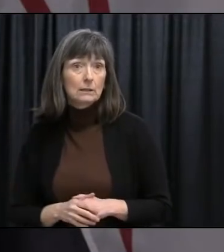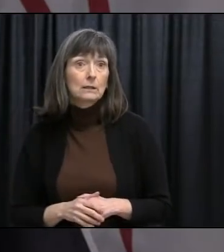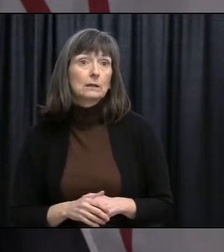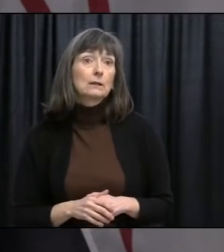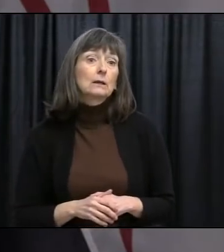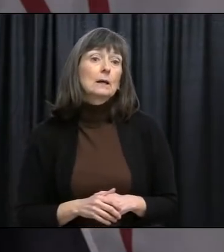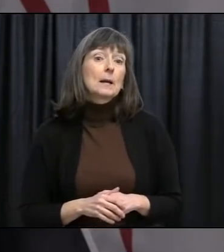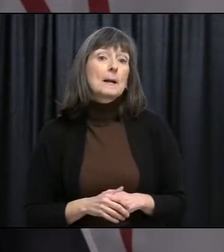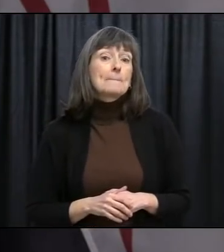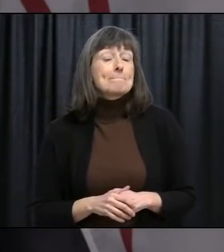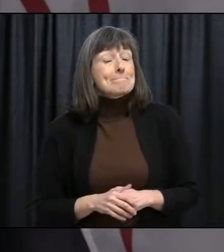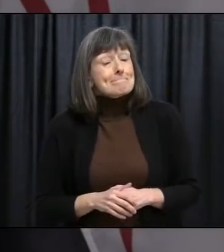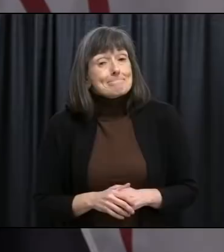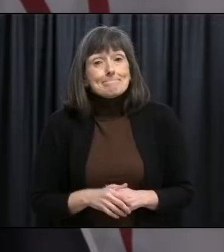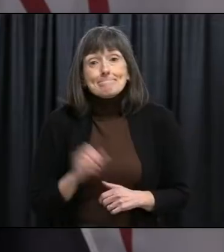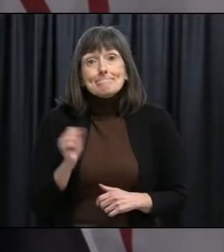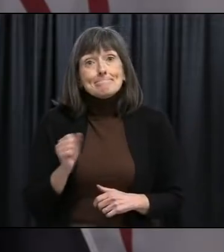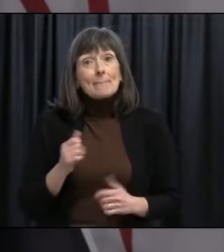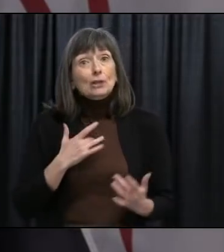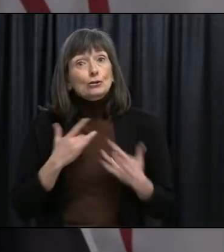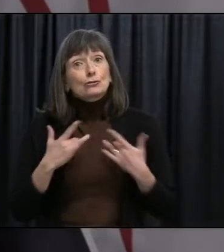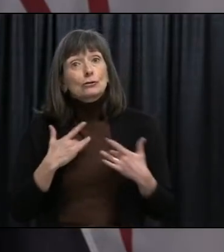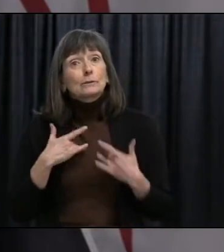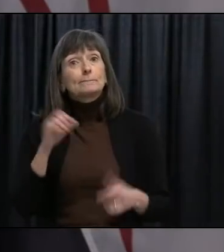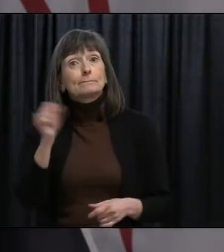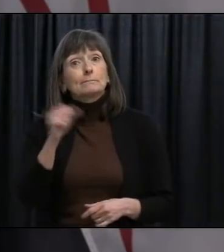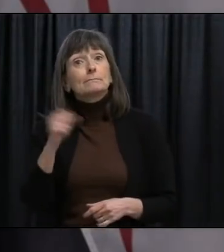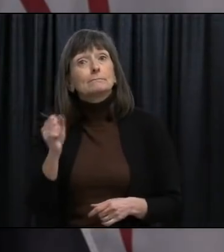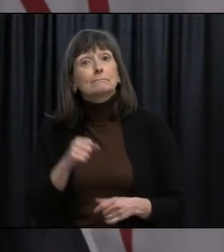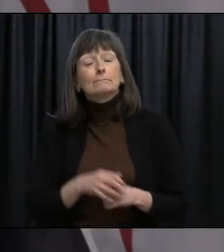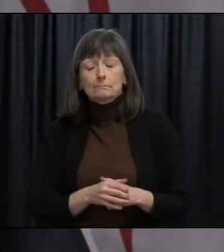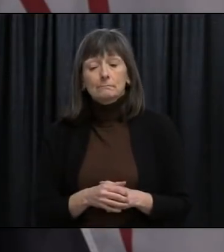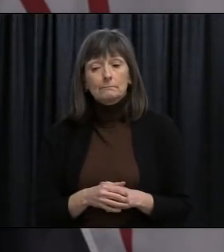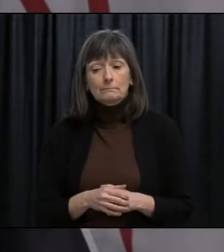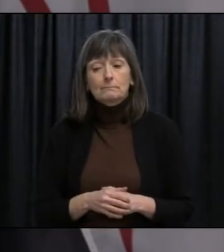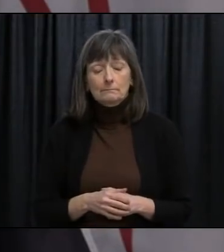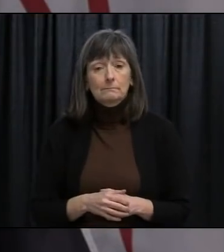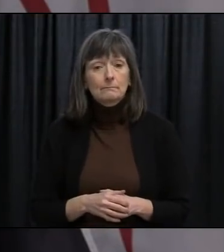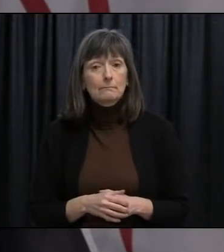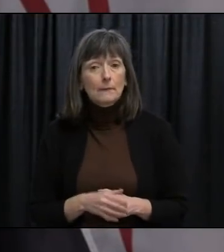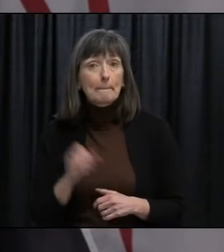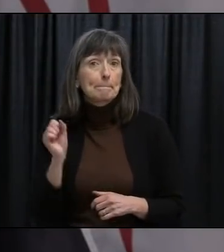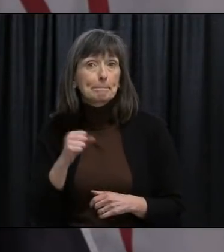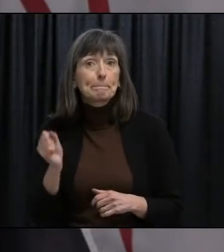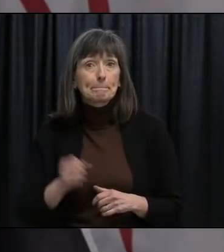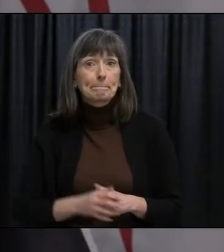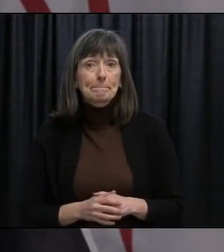So obviously, yeah, it is concerning. We certainly have heard that